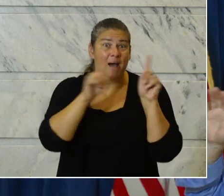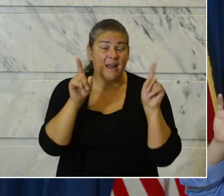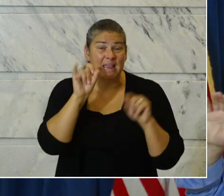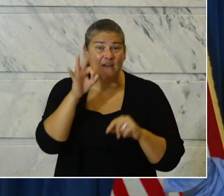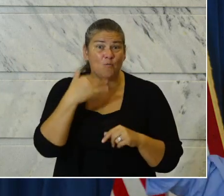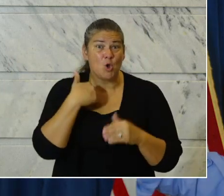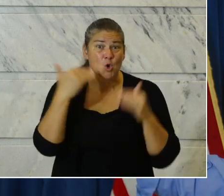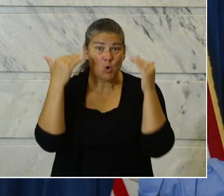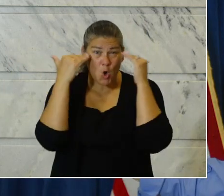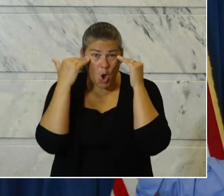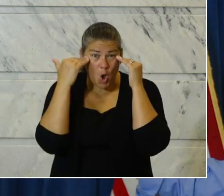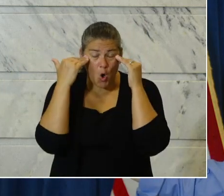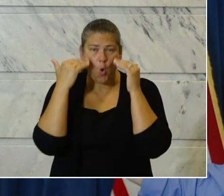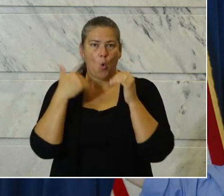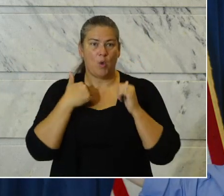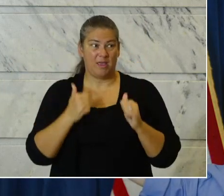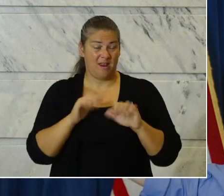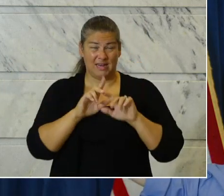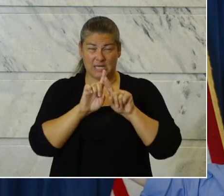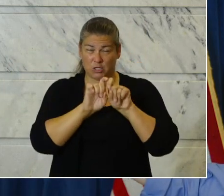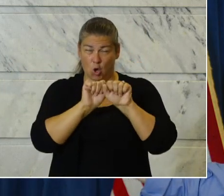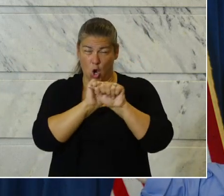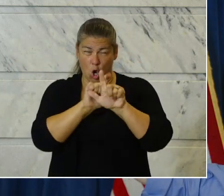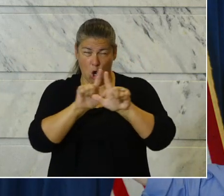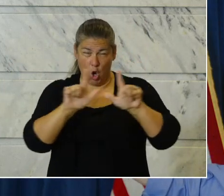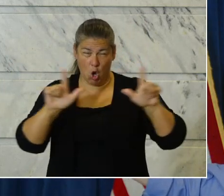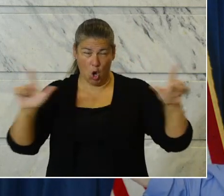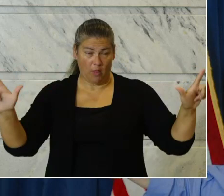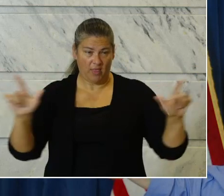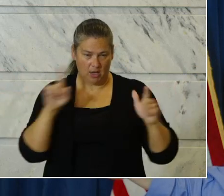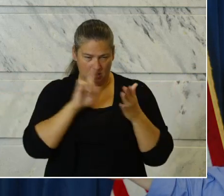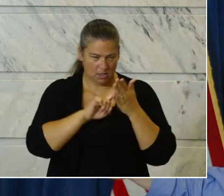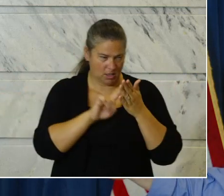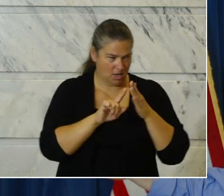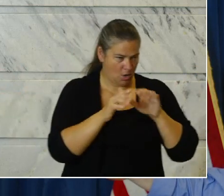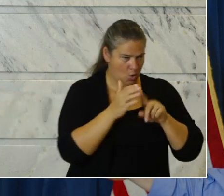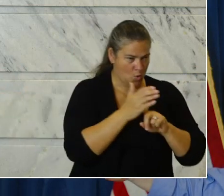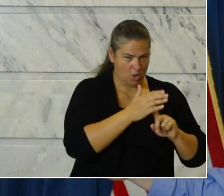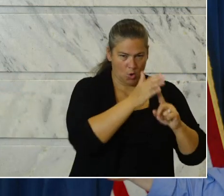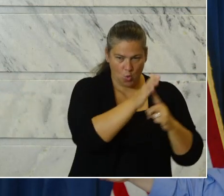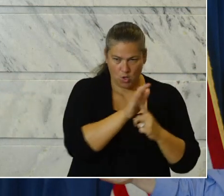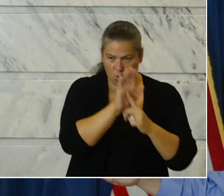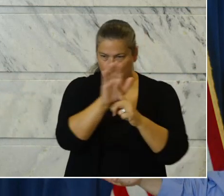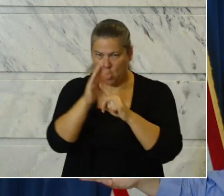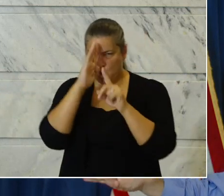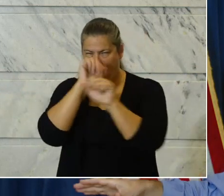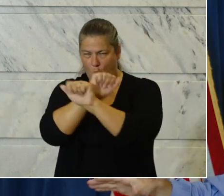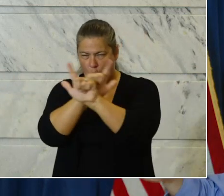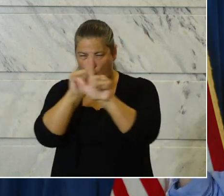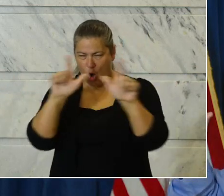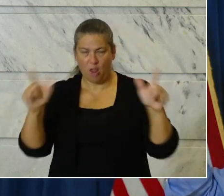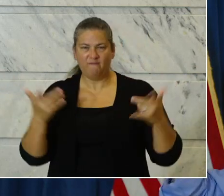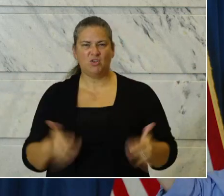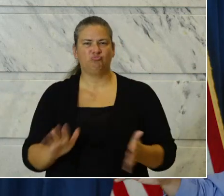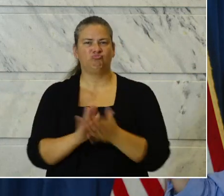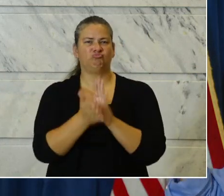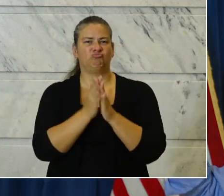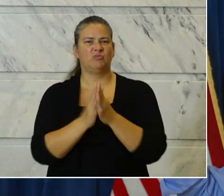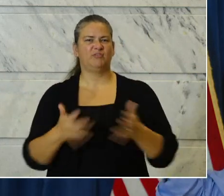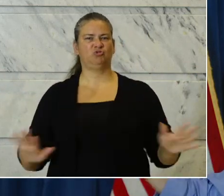quarantine, and we could be through this thing a heck of a lot faster than we will ever see it. More testing, and